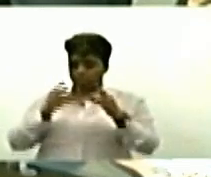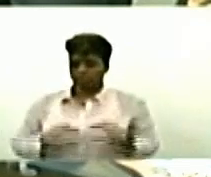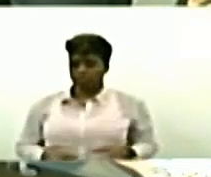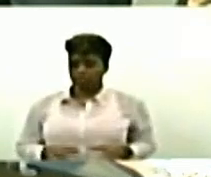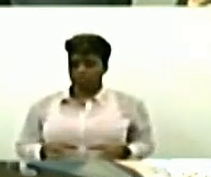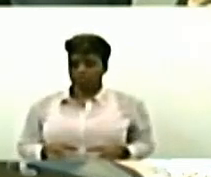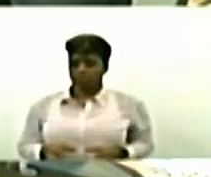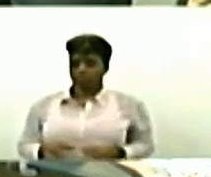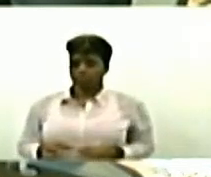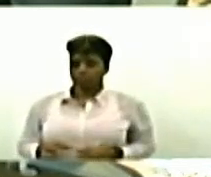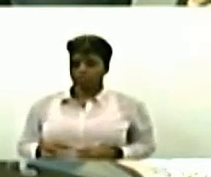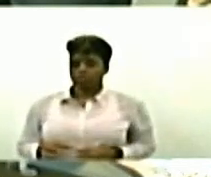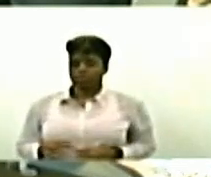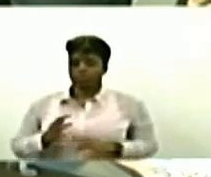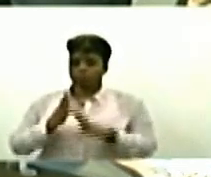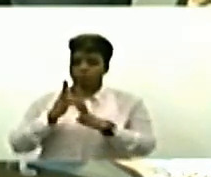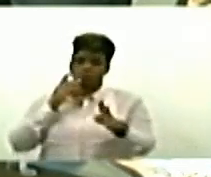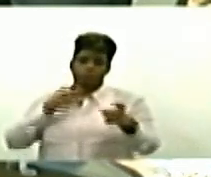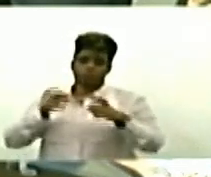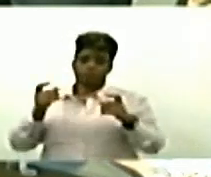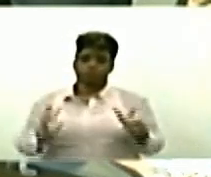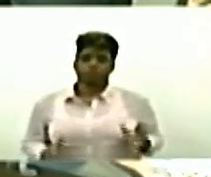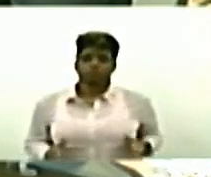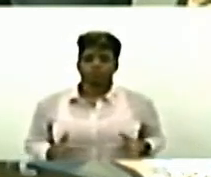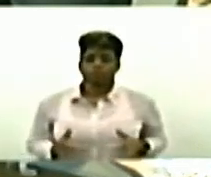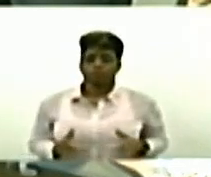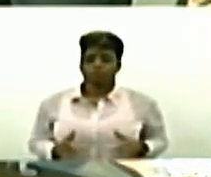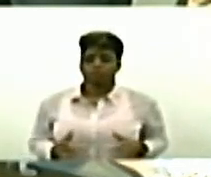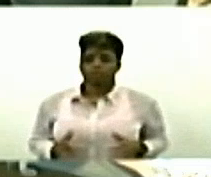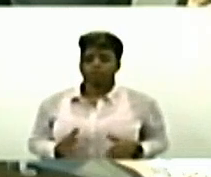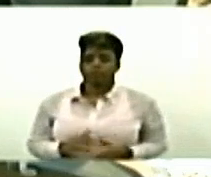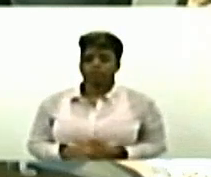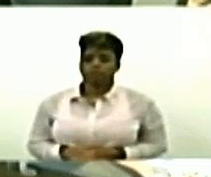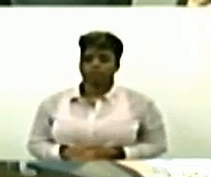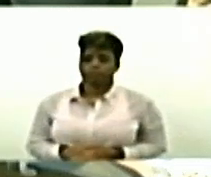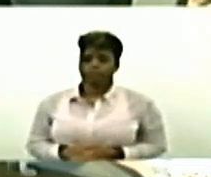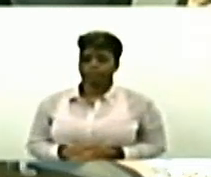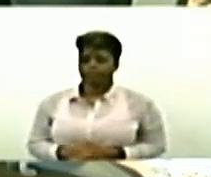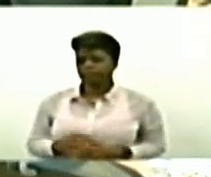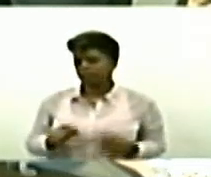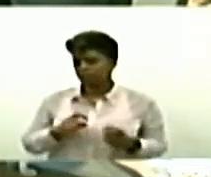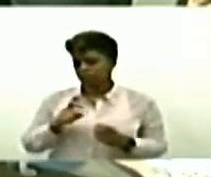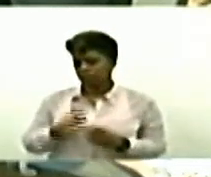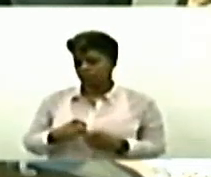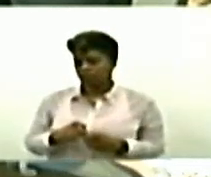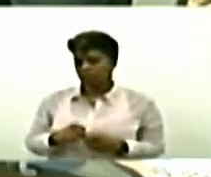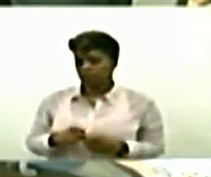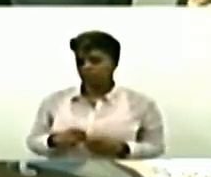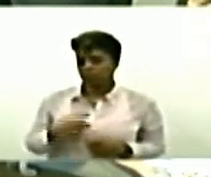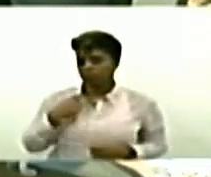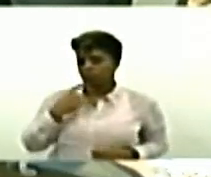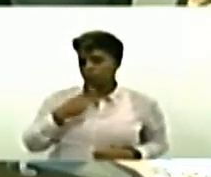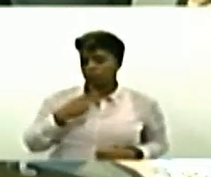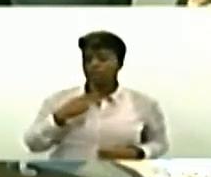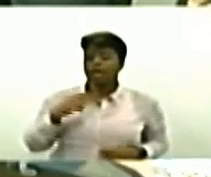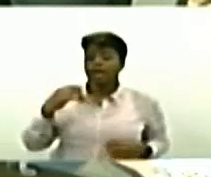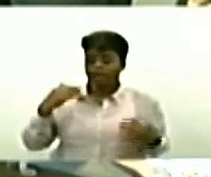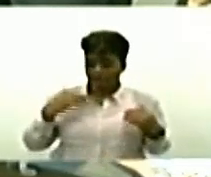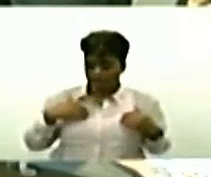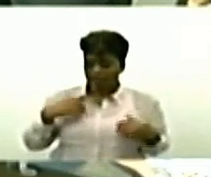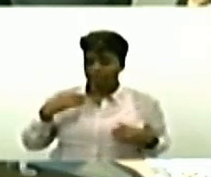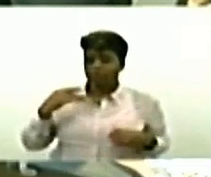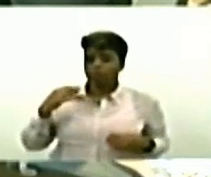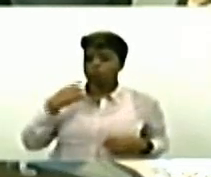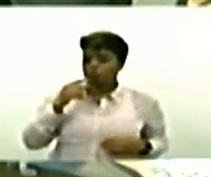A traffic warden, there is a specification as it relates to a person who will be accepted as a